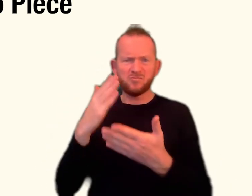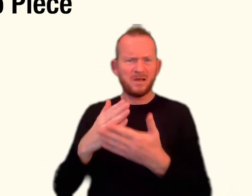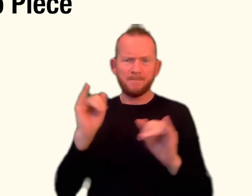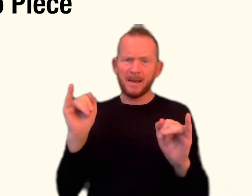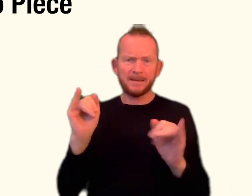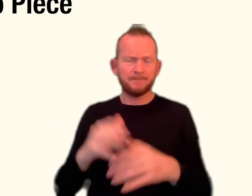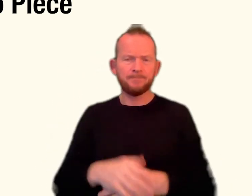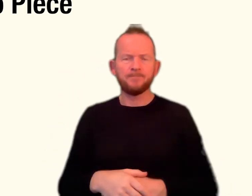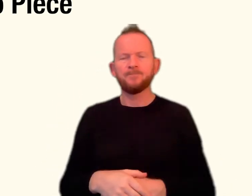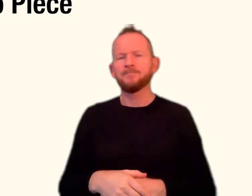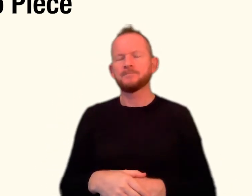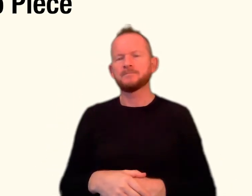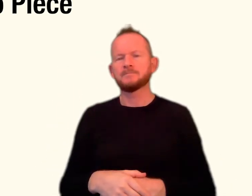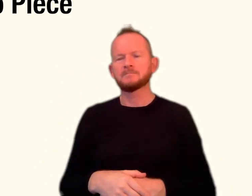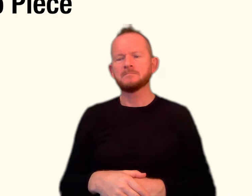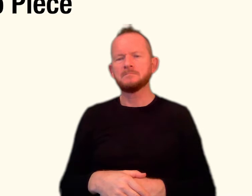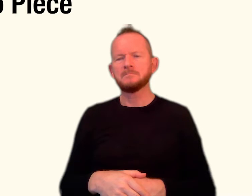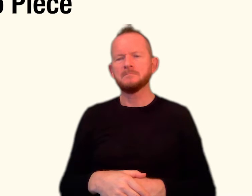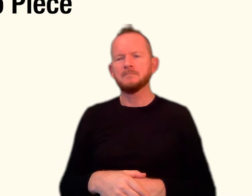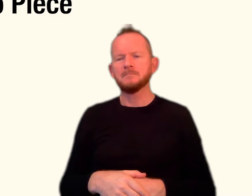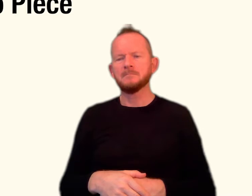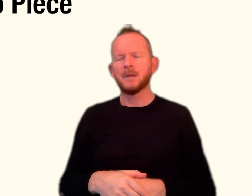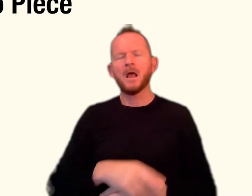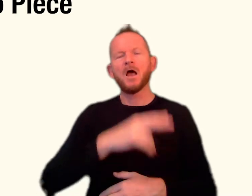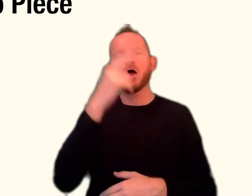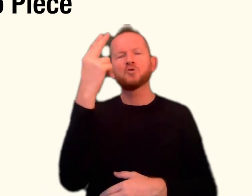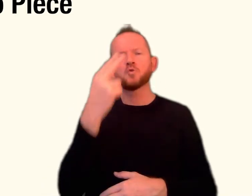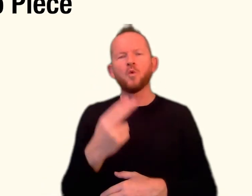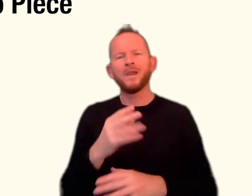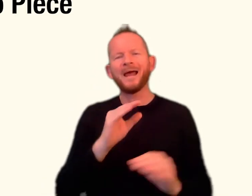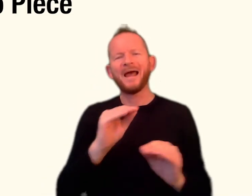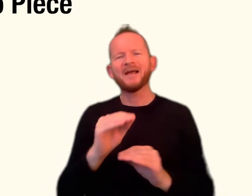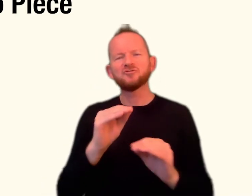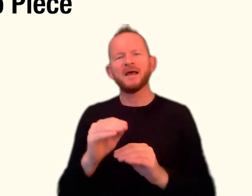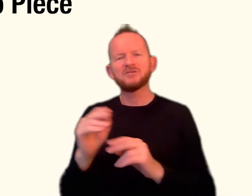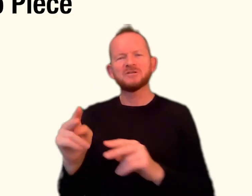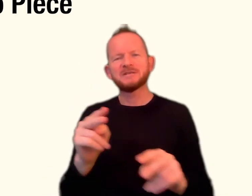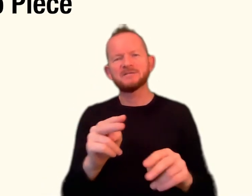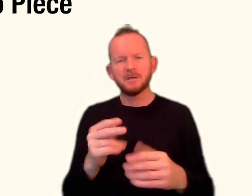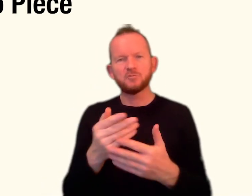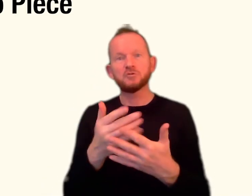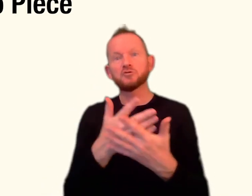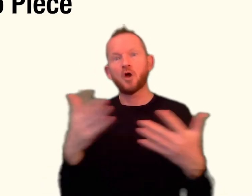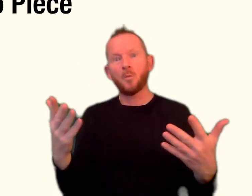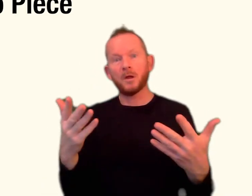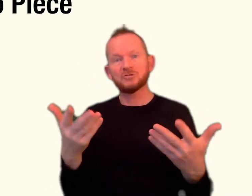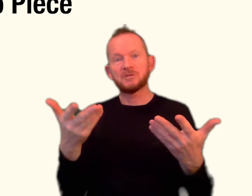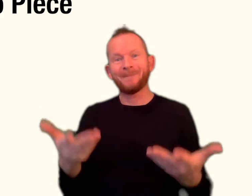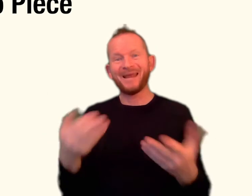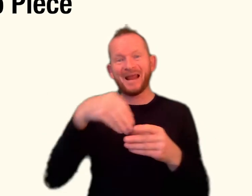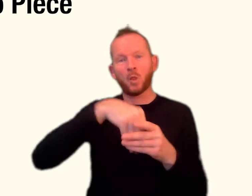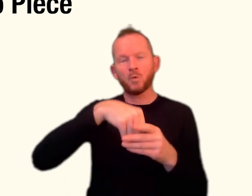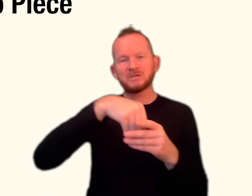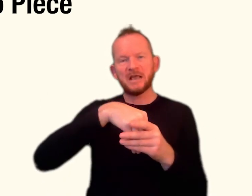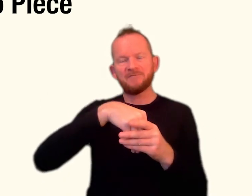bad. The school education system is doing so much to be inclusive,